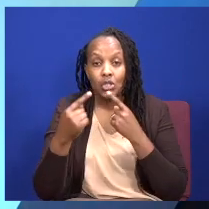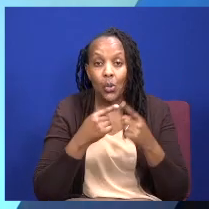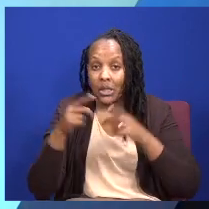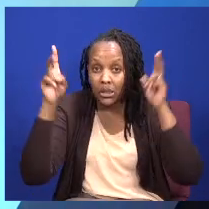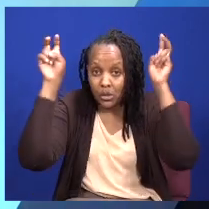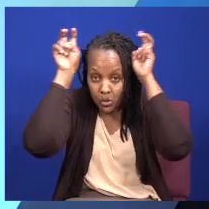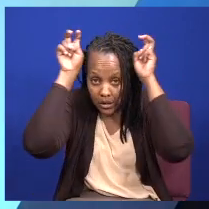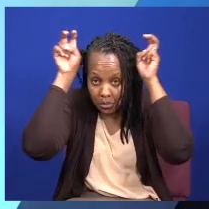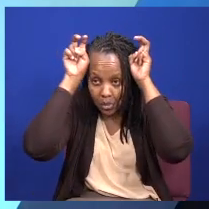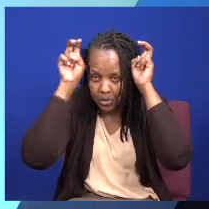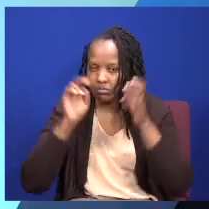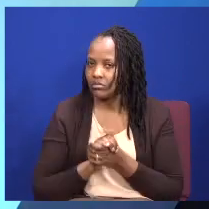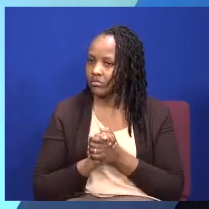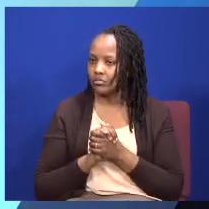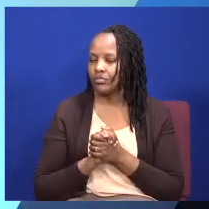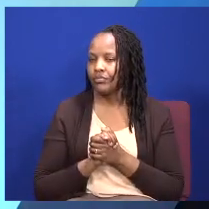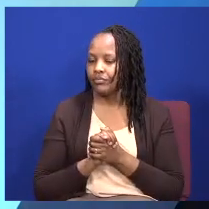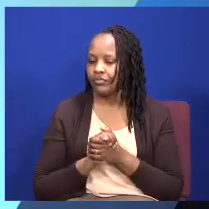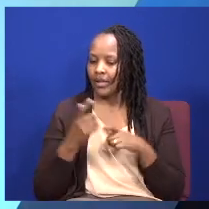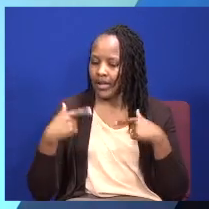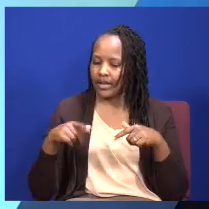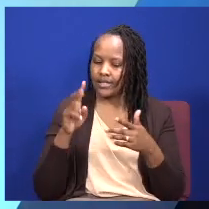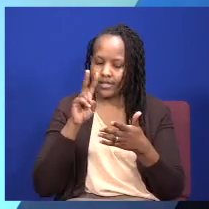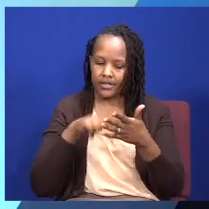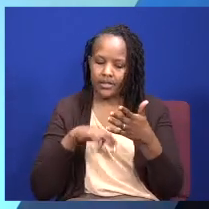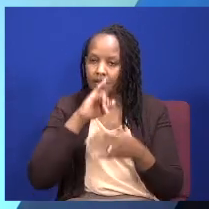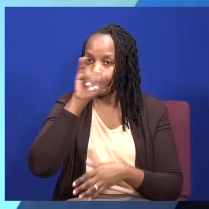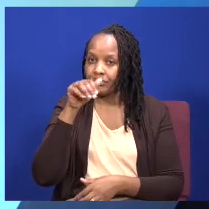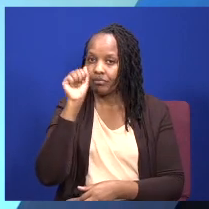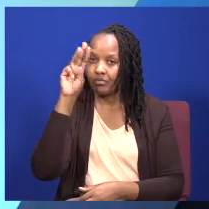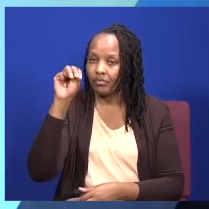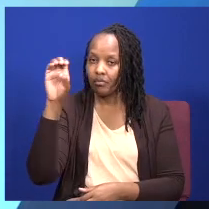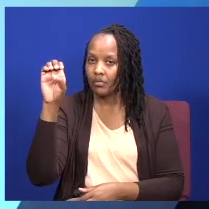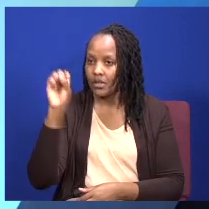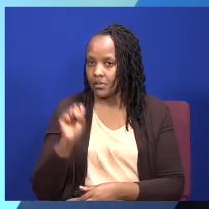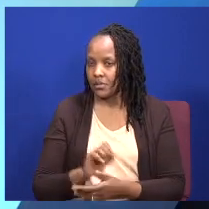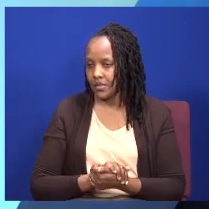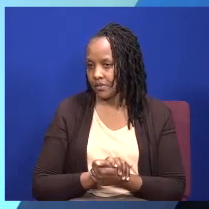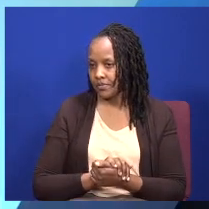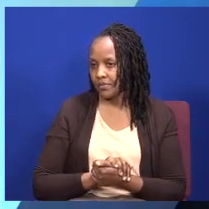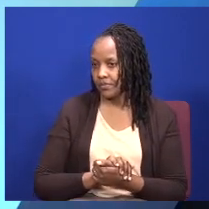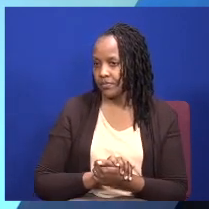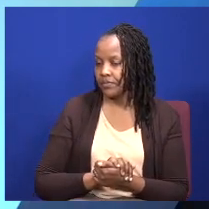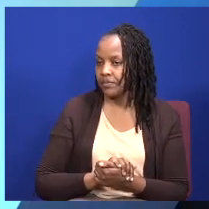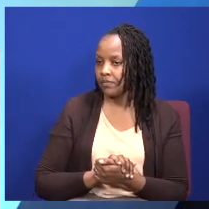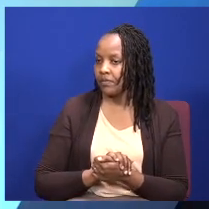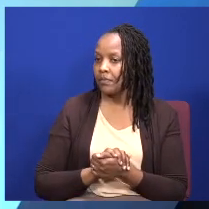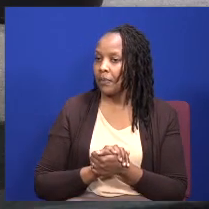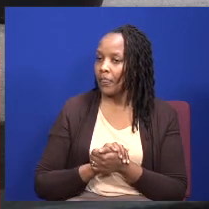from us. On that note, let's look at James chapter 4, verse 7. Natalie, please read it for us. It